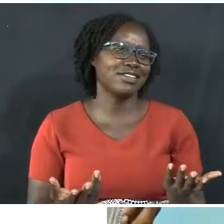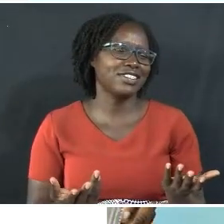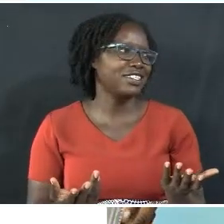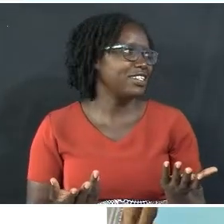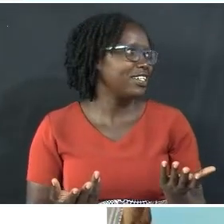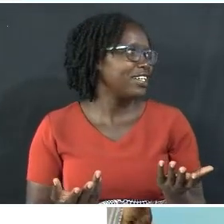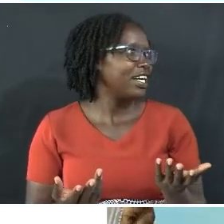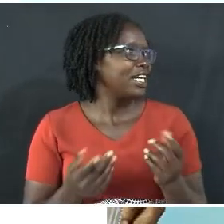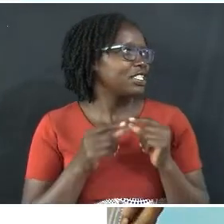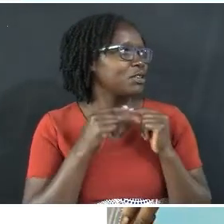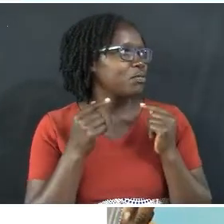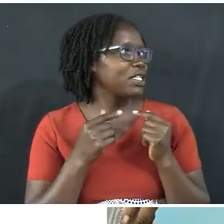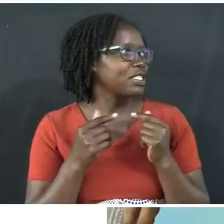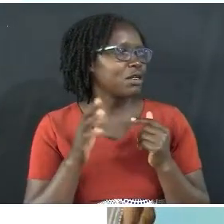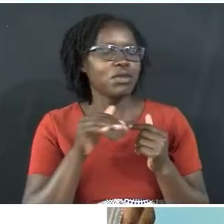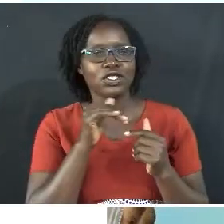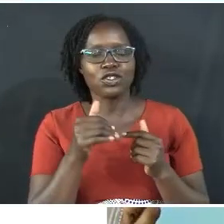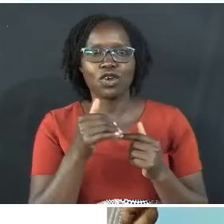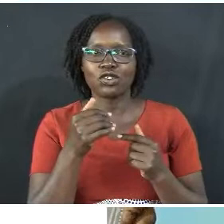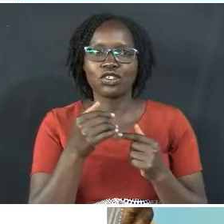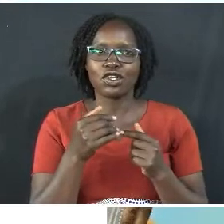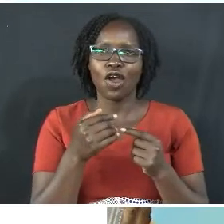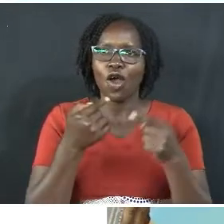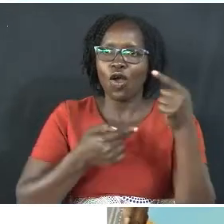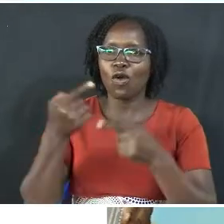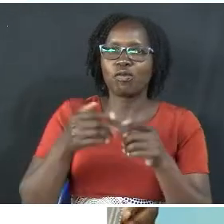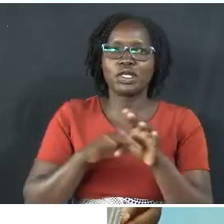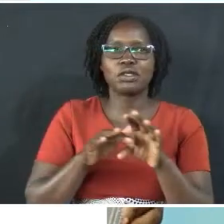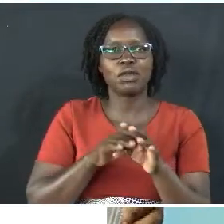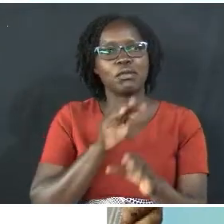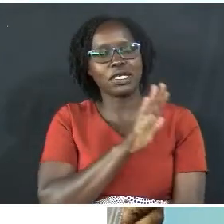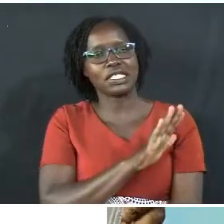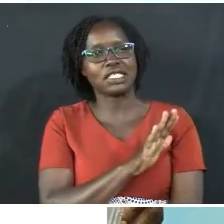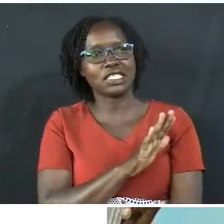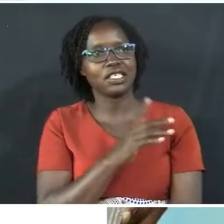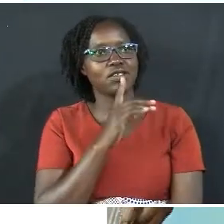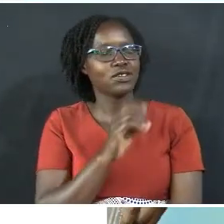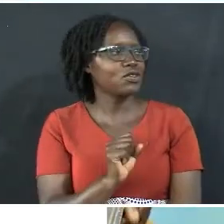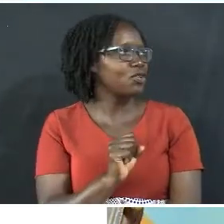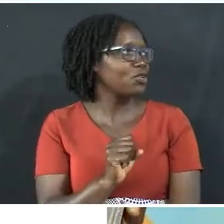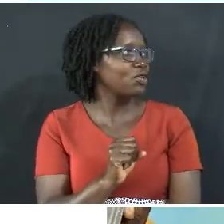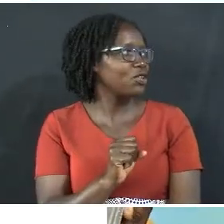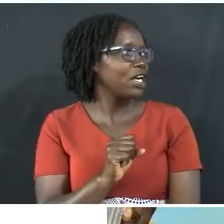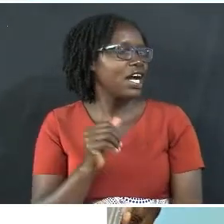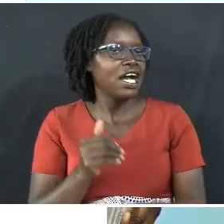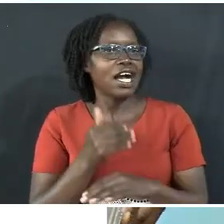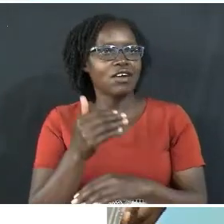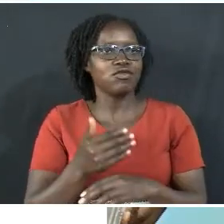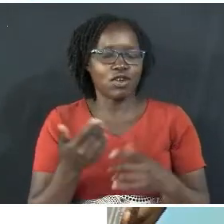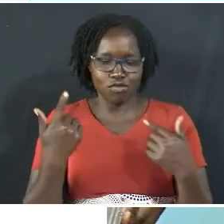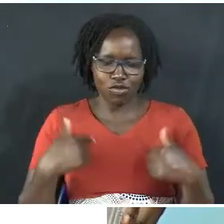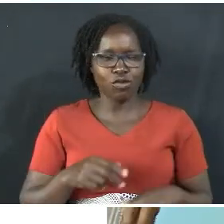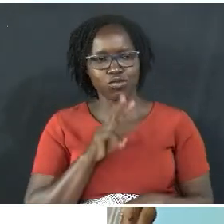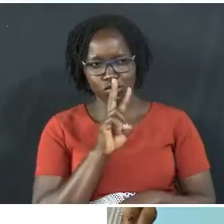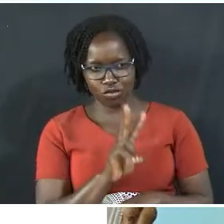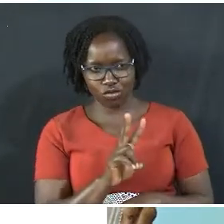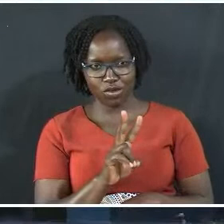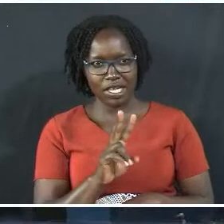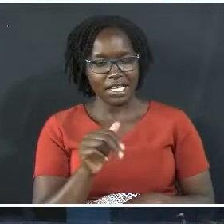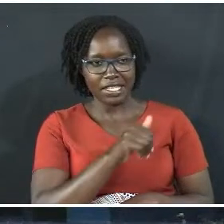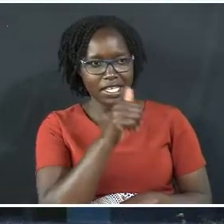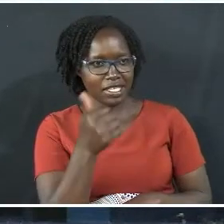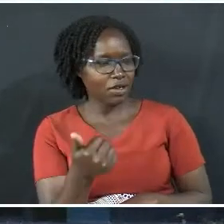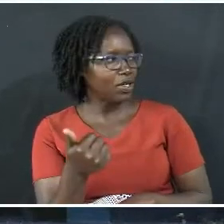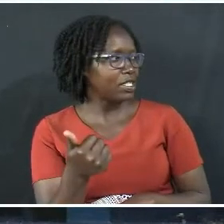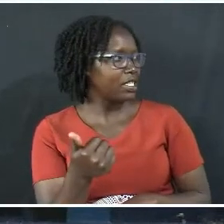And the pastor must not compete his members. And so I've got two robes. The other one